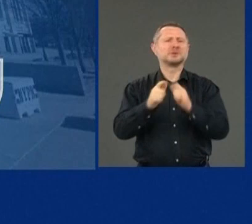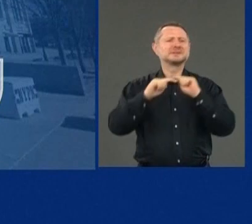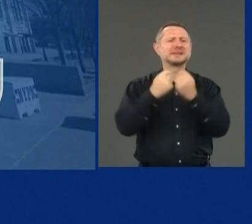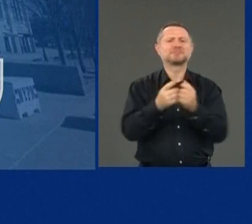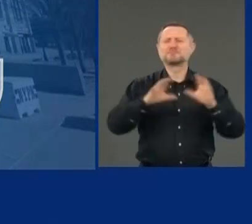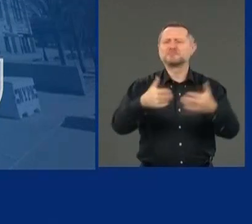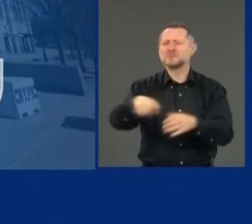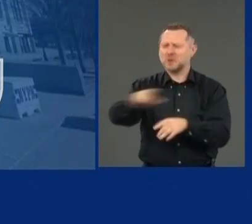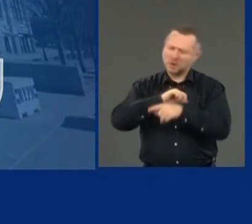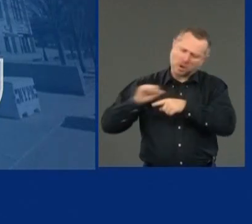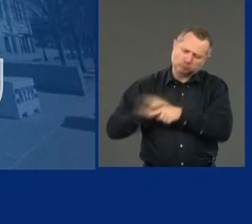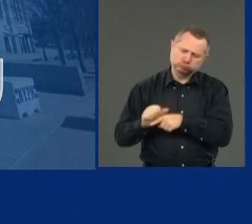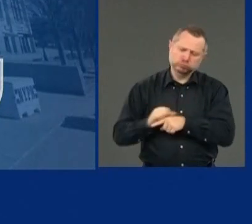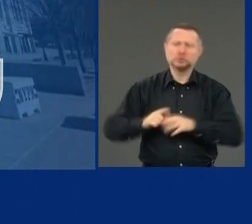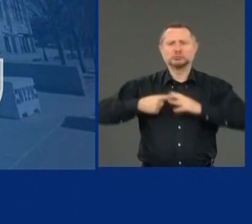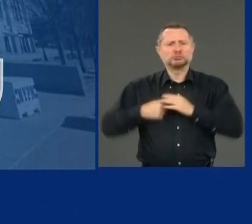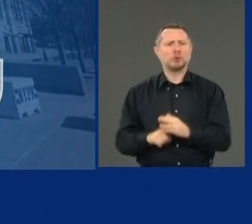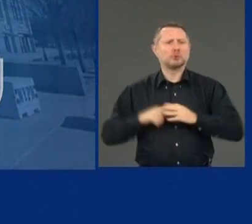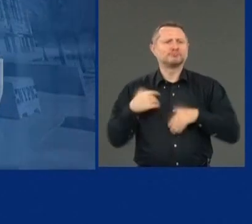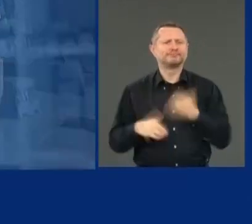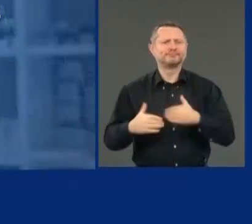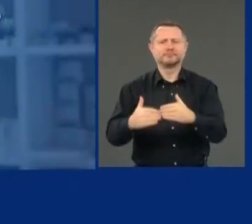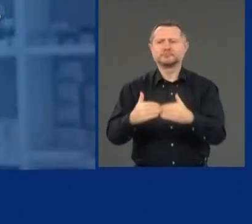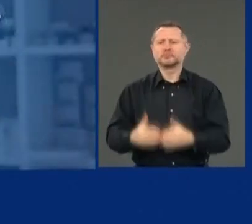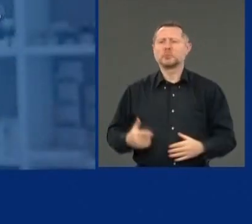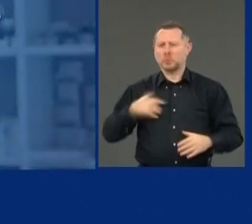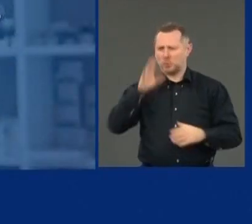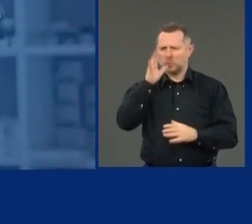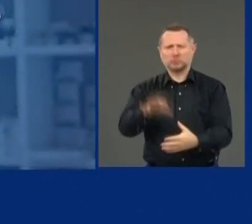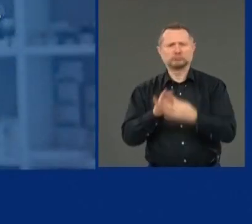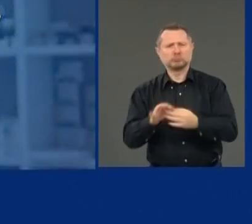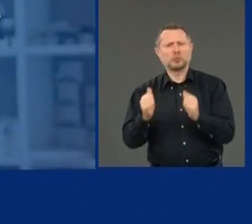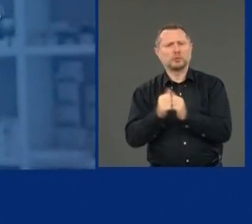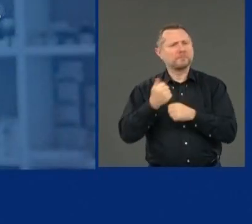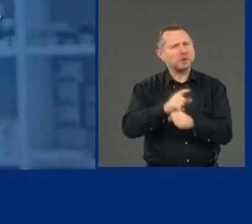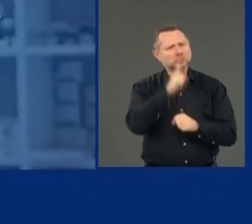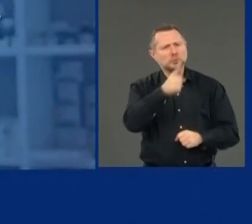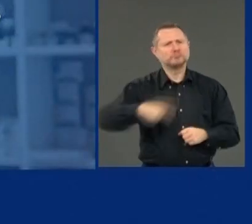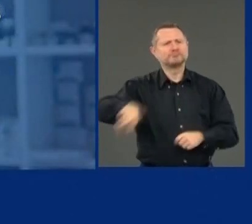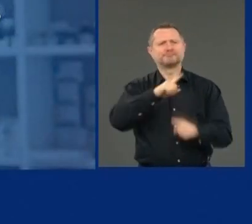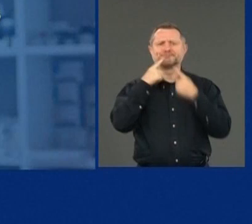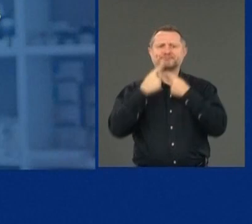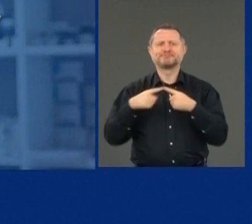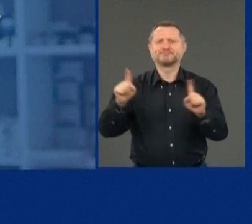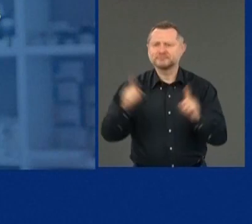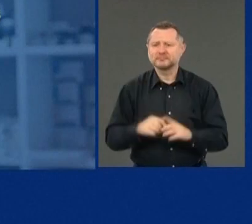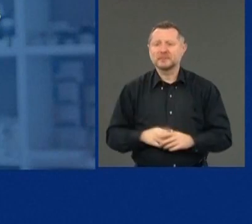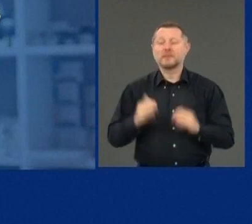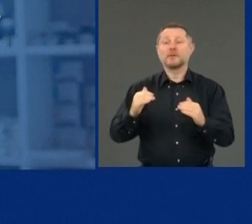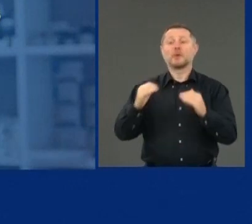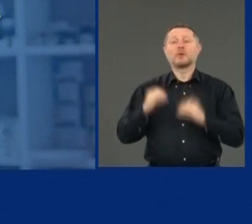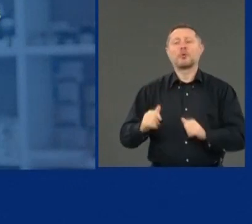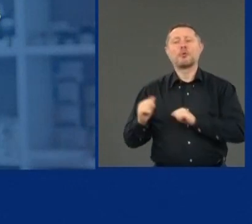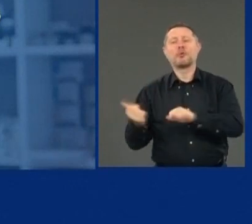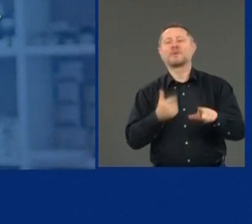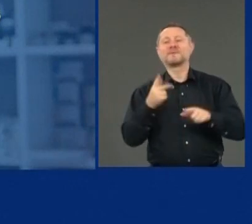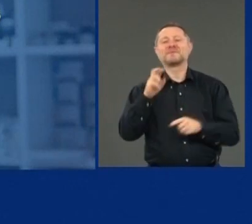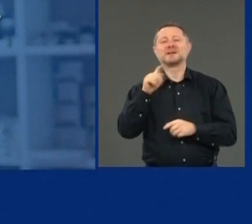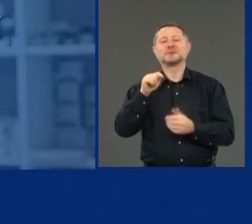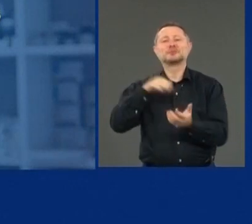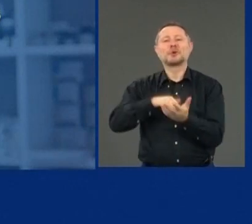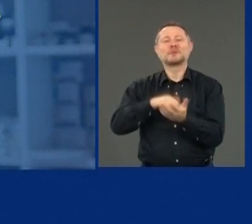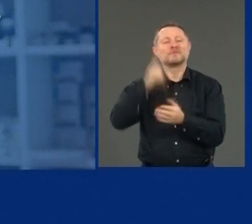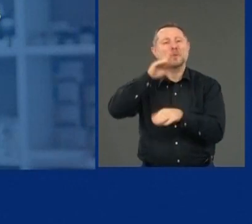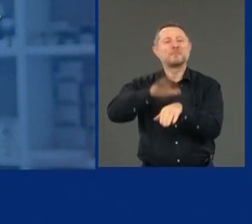training camps as soon as possible, and we'll work with them to make sure that can happen. All veterinarian practices